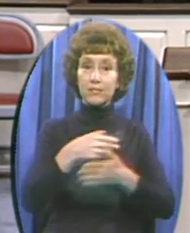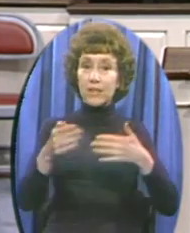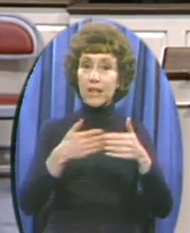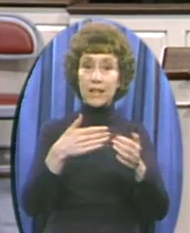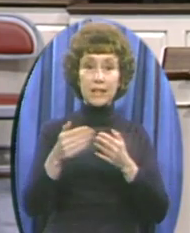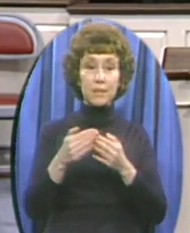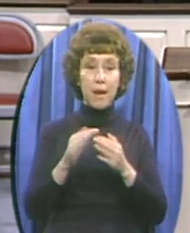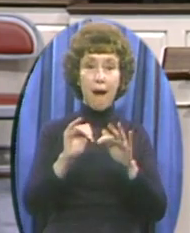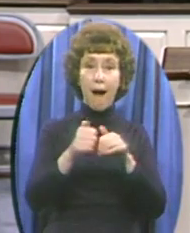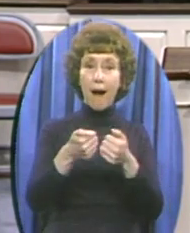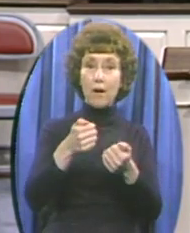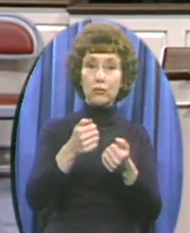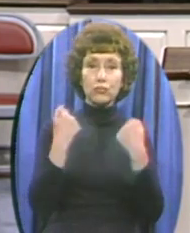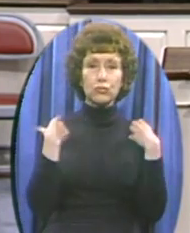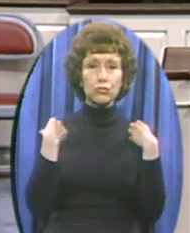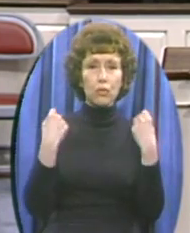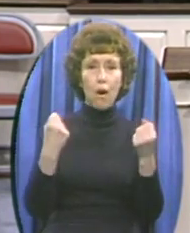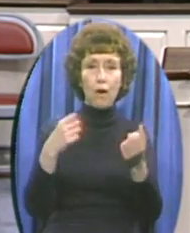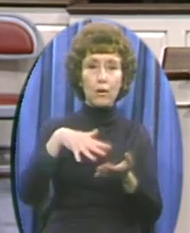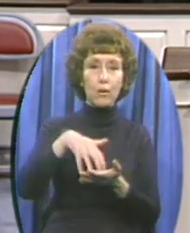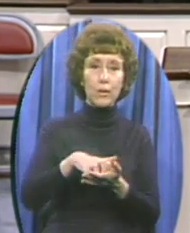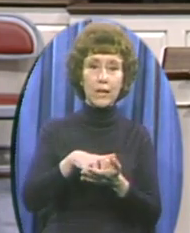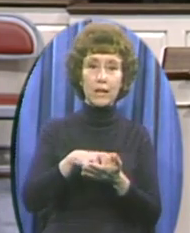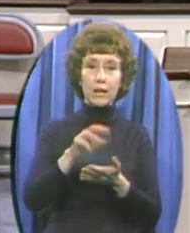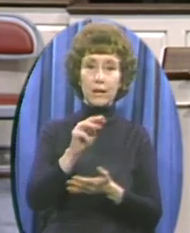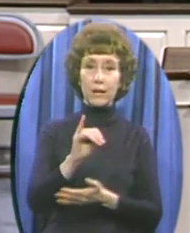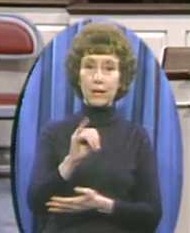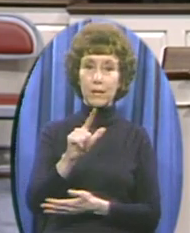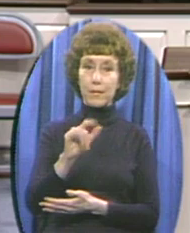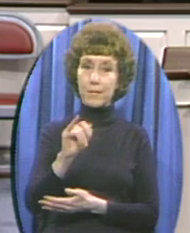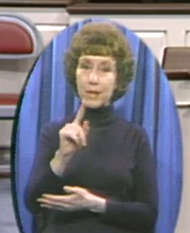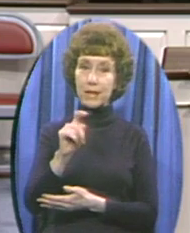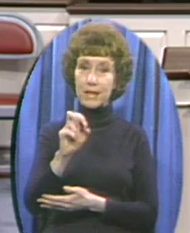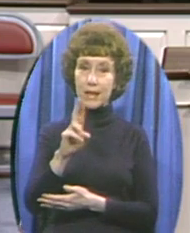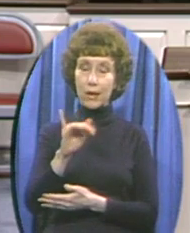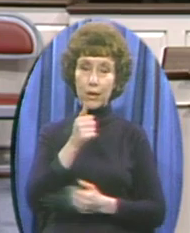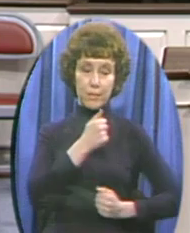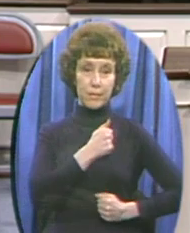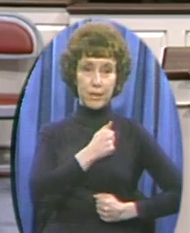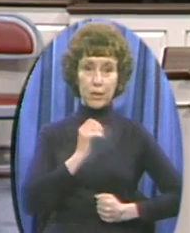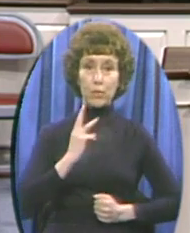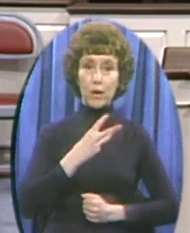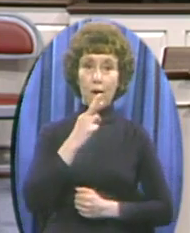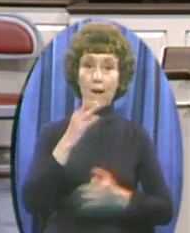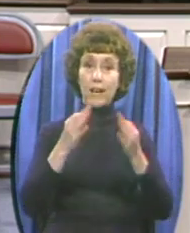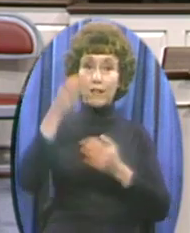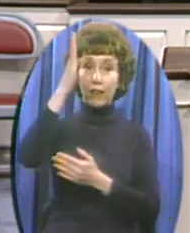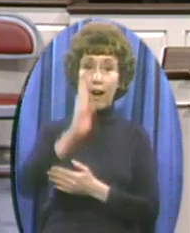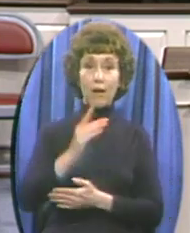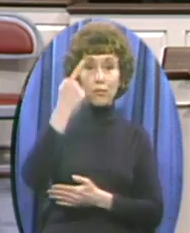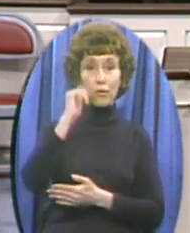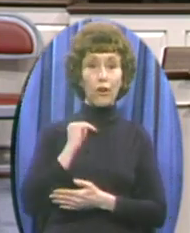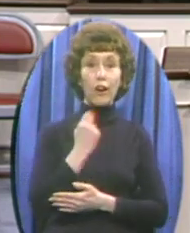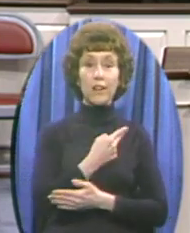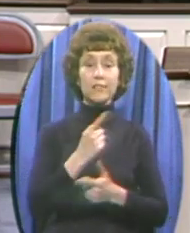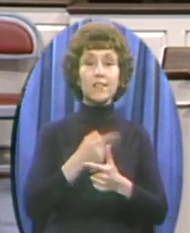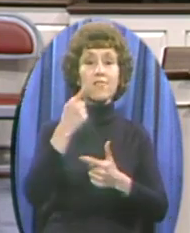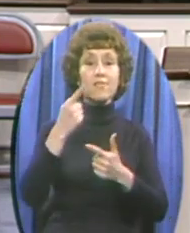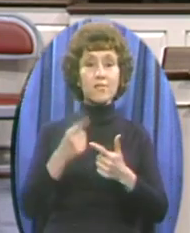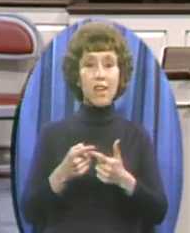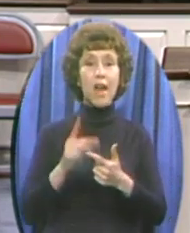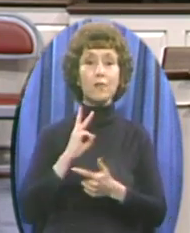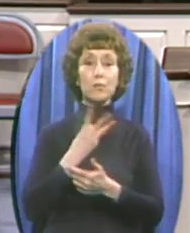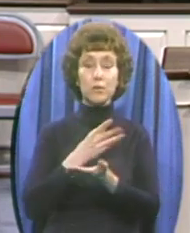against us? And I want you to have the survival kit. Also inside the survival kit is a prayer for America.